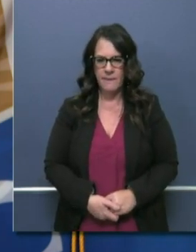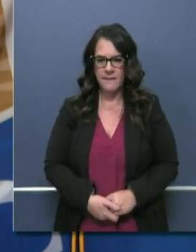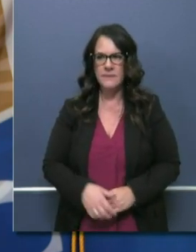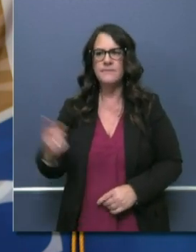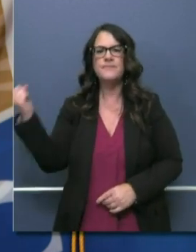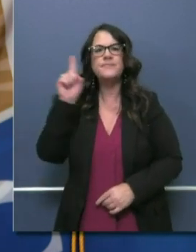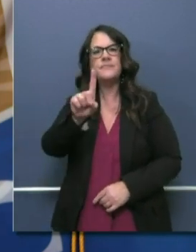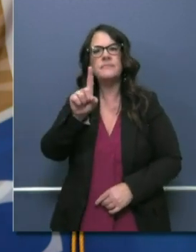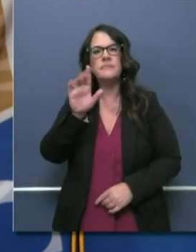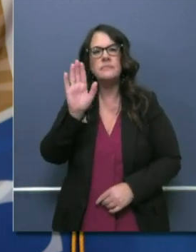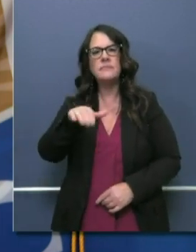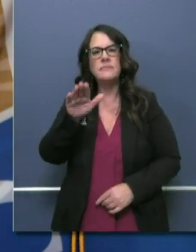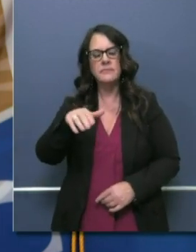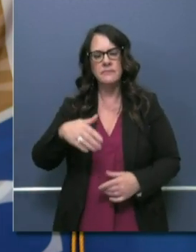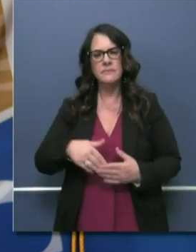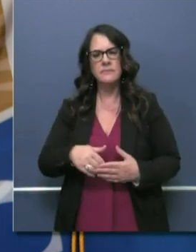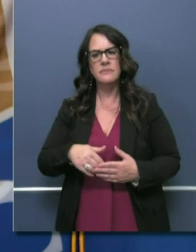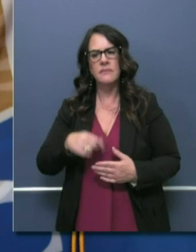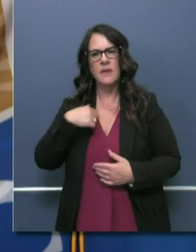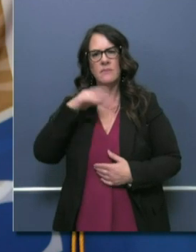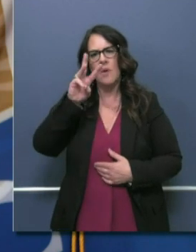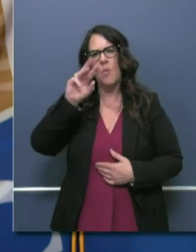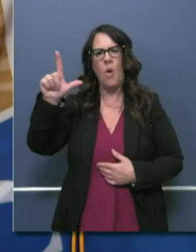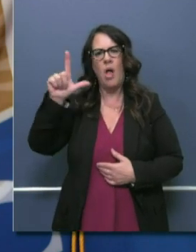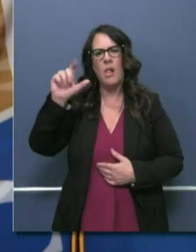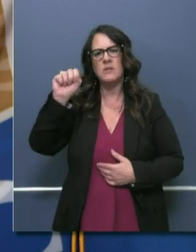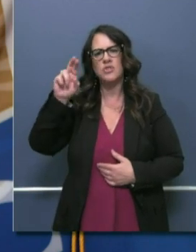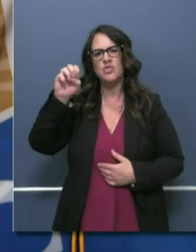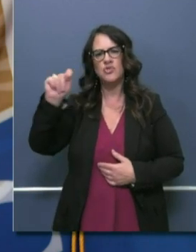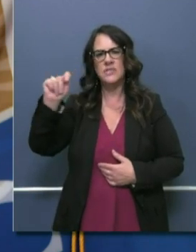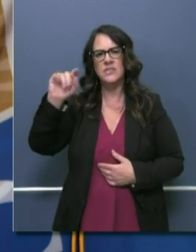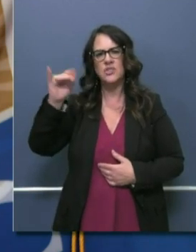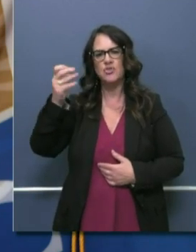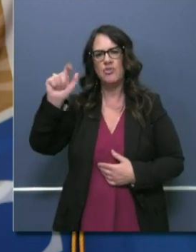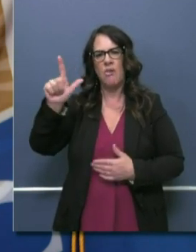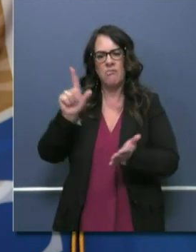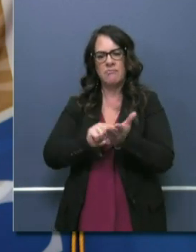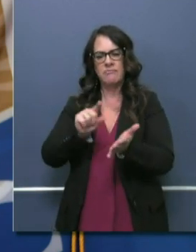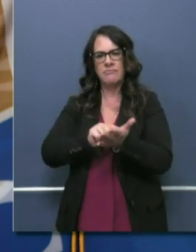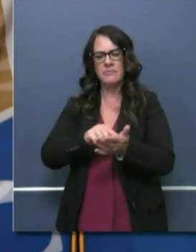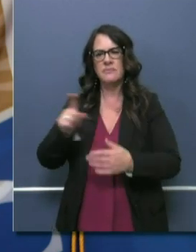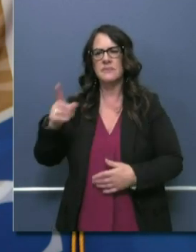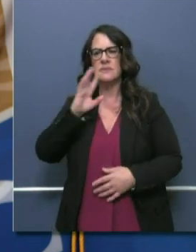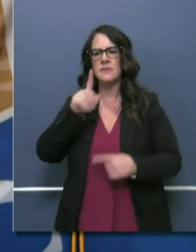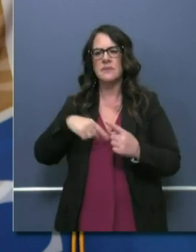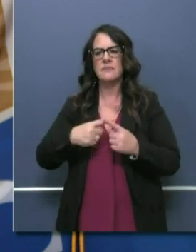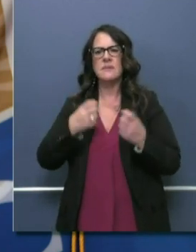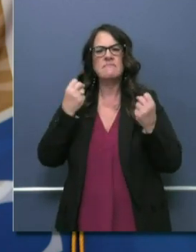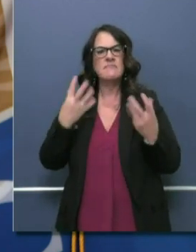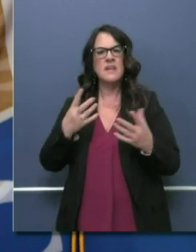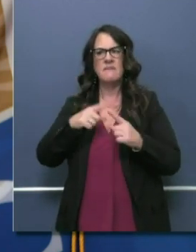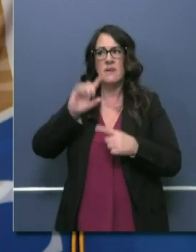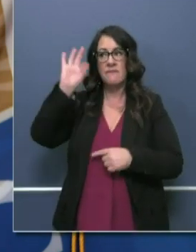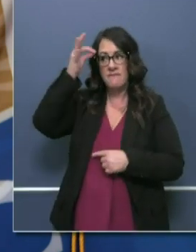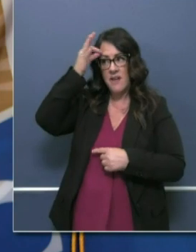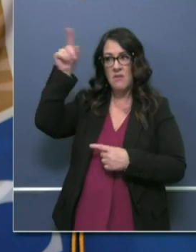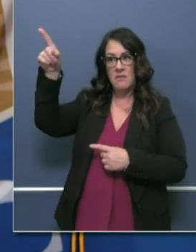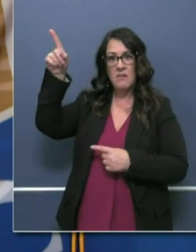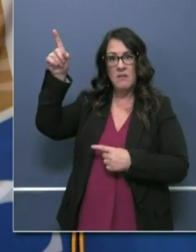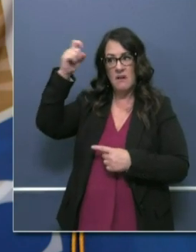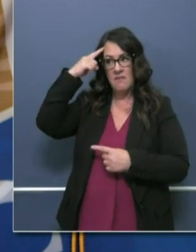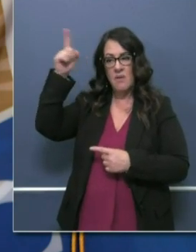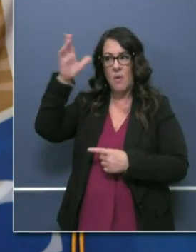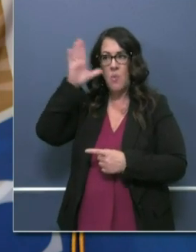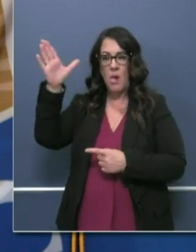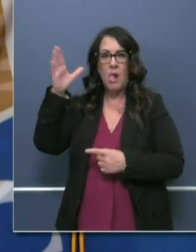Hi, Governor. The Wall Street Journal today has reported California has borrowed money from the federal government to continue to pay out claims for